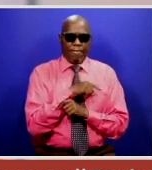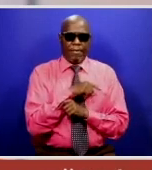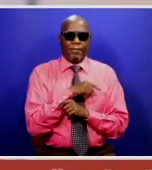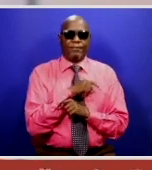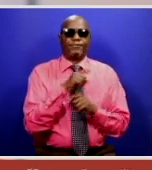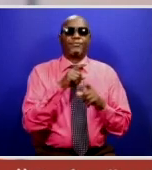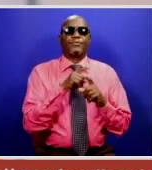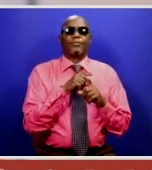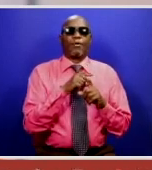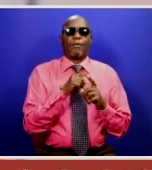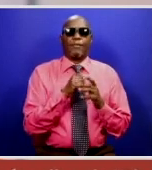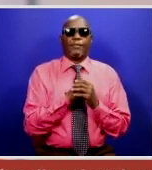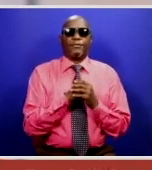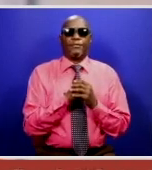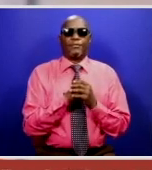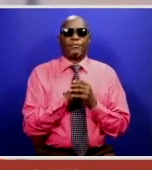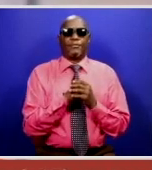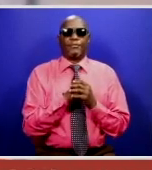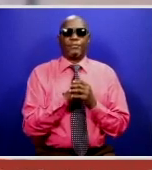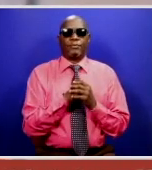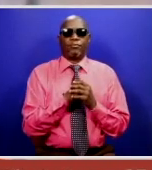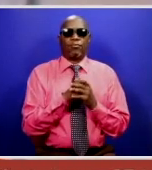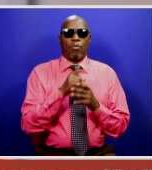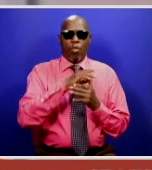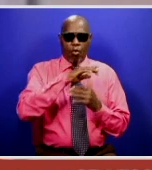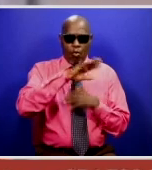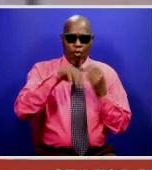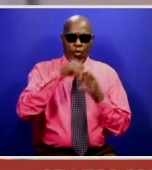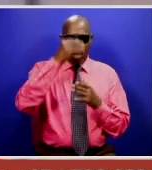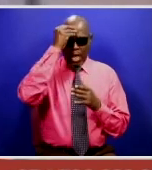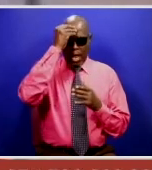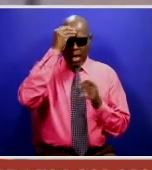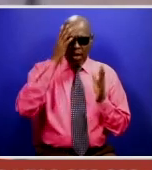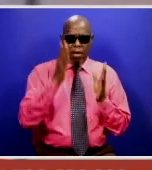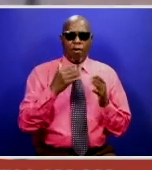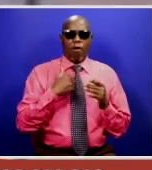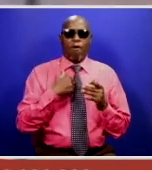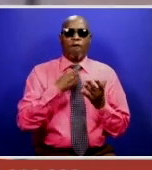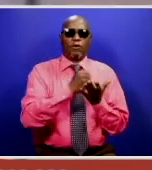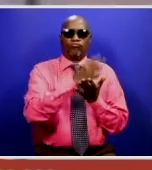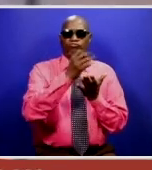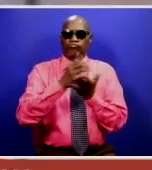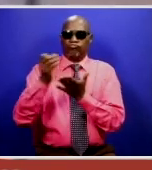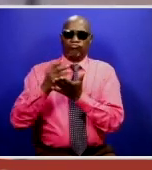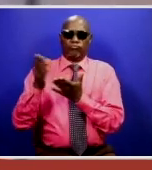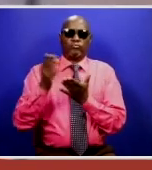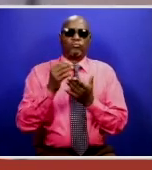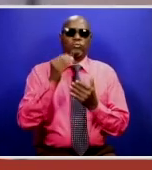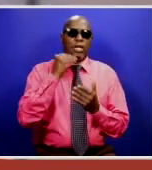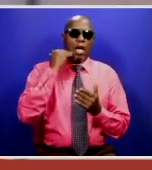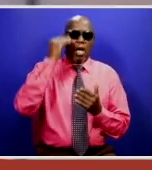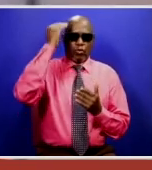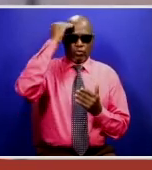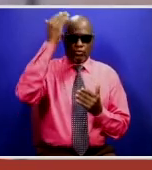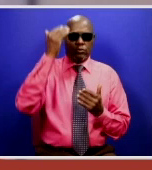runners have been forwarded to the Directorate of Adult and Continuing Education for placement